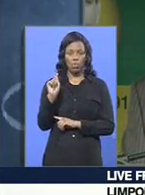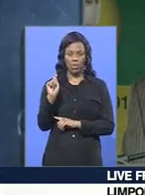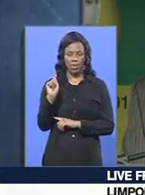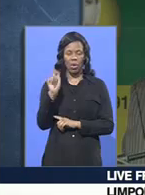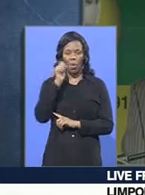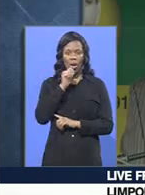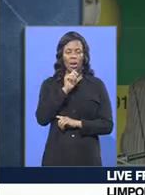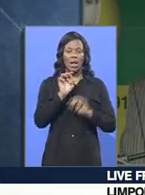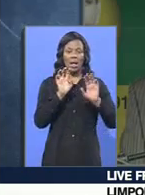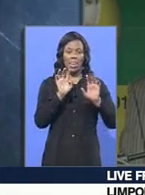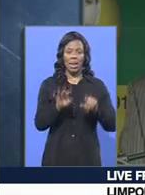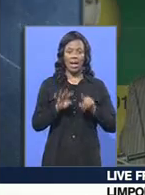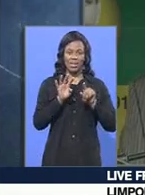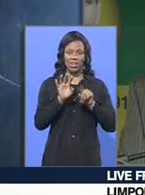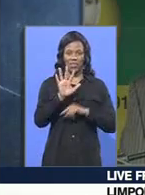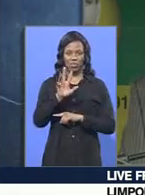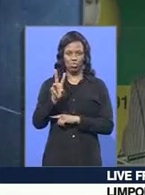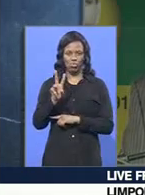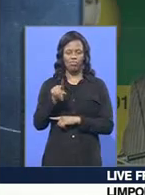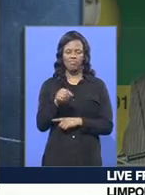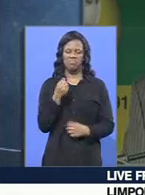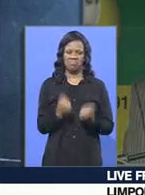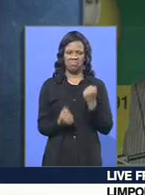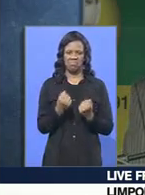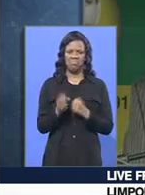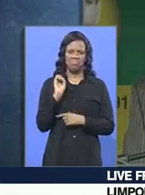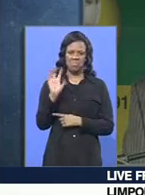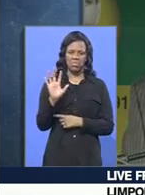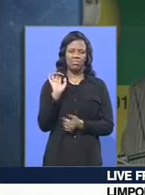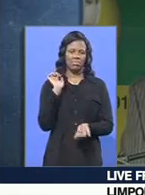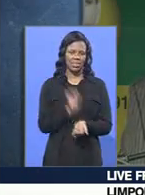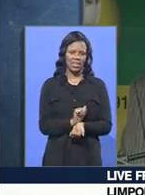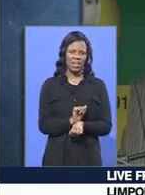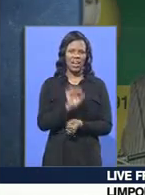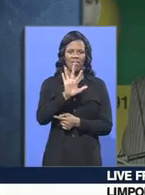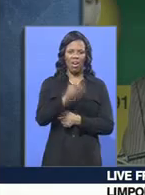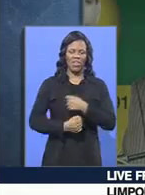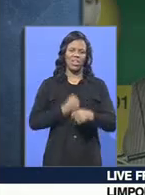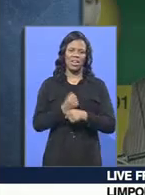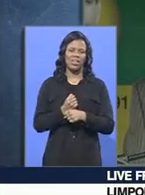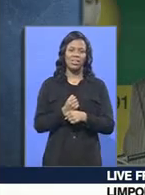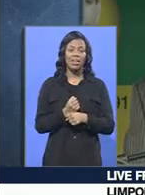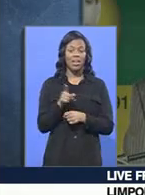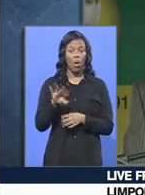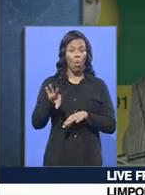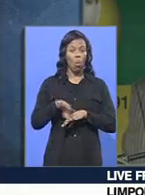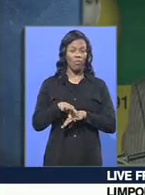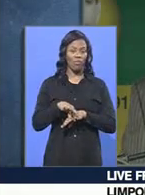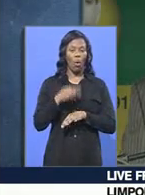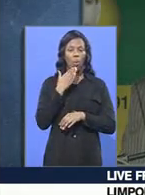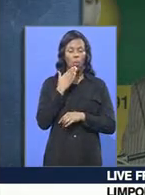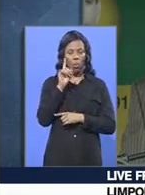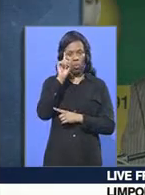1962, Madiba was sentenced to 5 years in prison. His wife at the time, Comrade